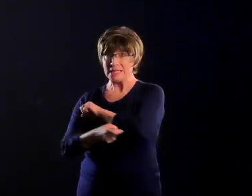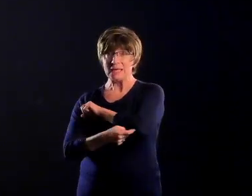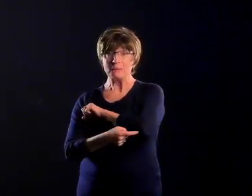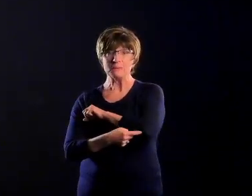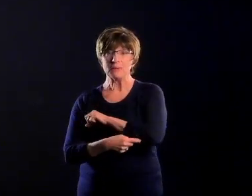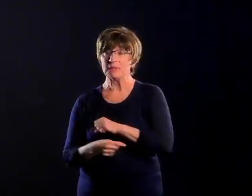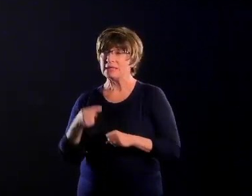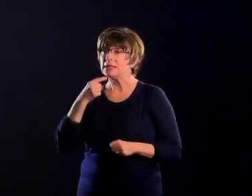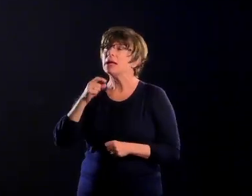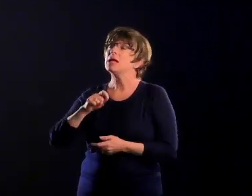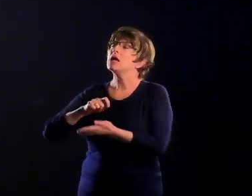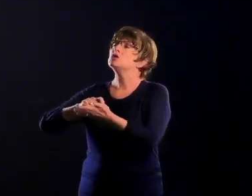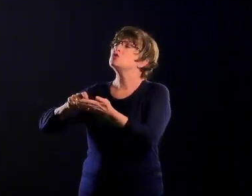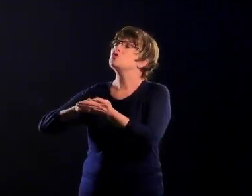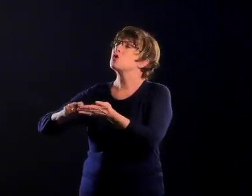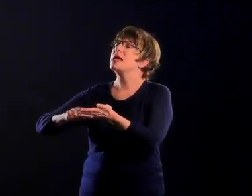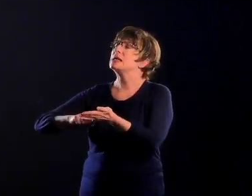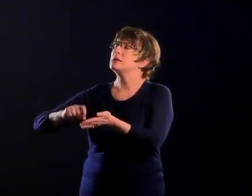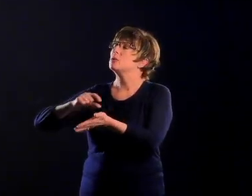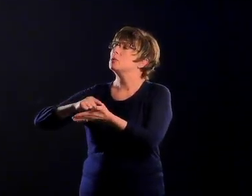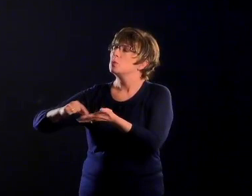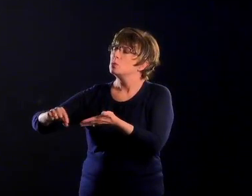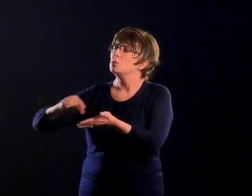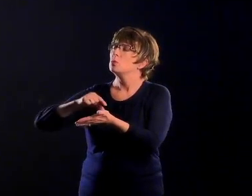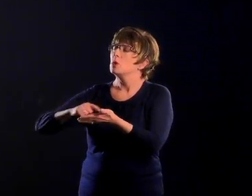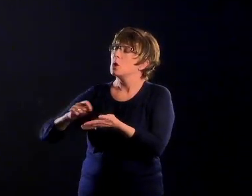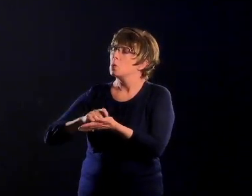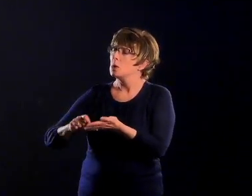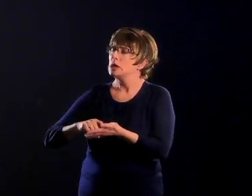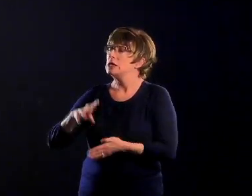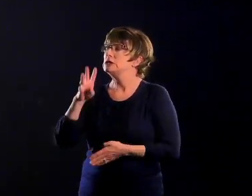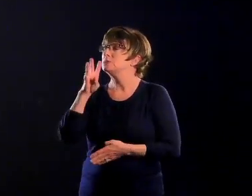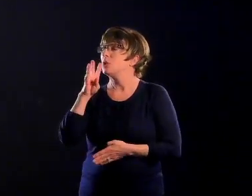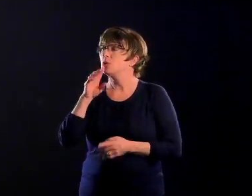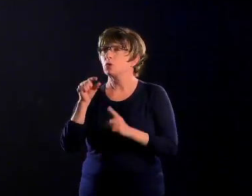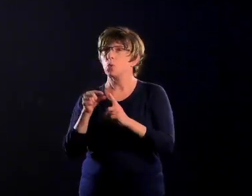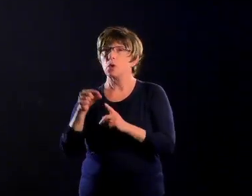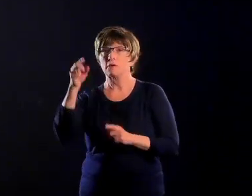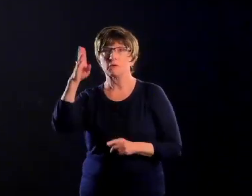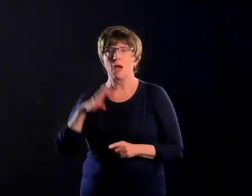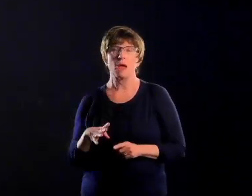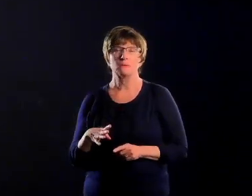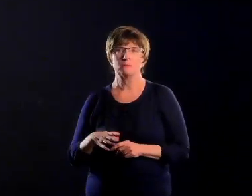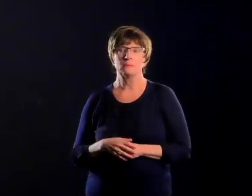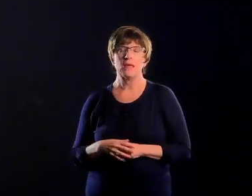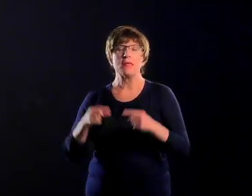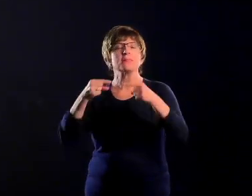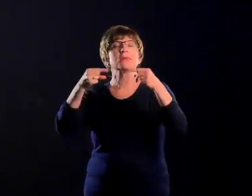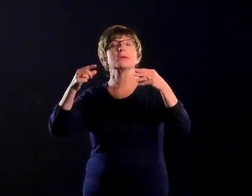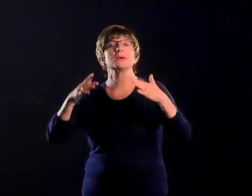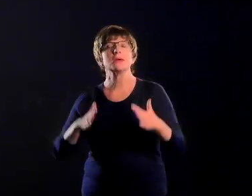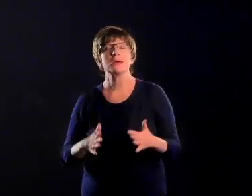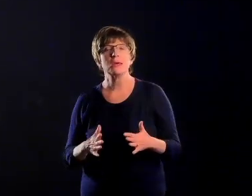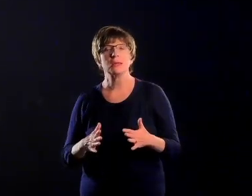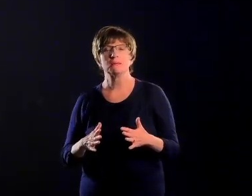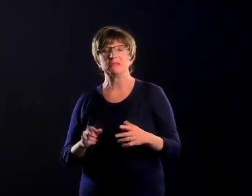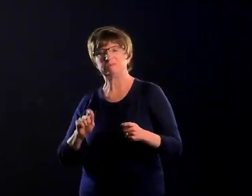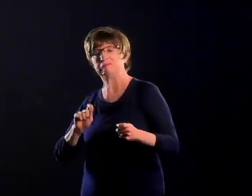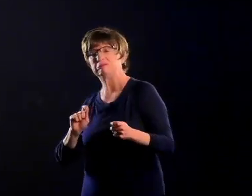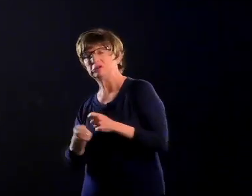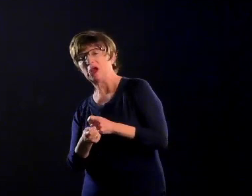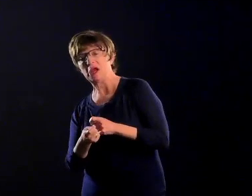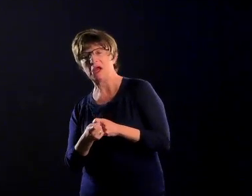written, it is written, it is written." He spoke the word of God. The enemy, he twisted